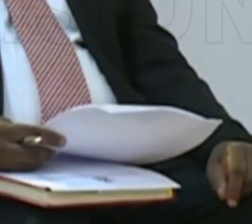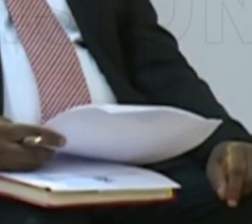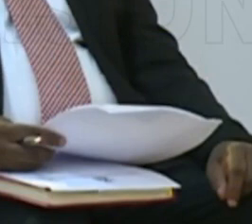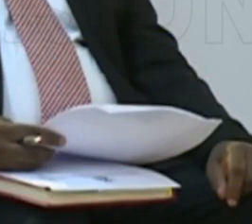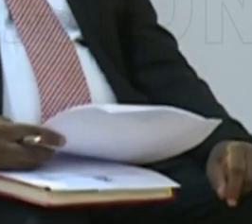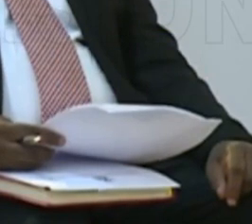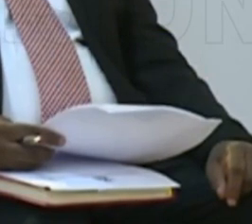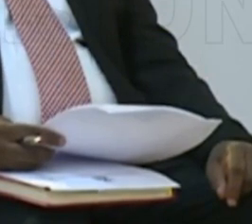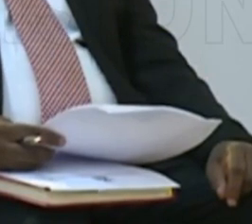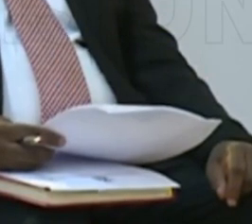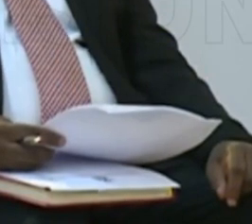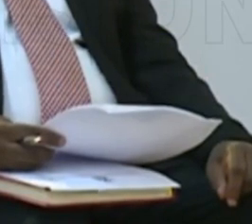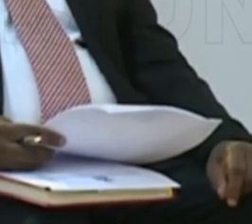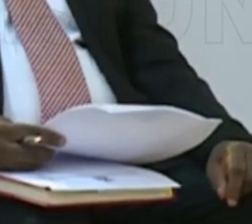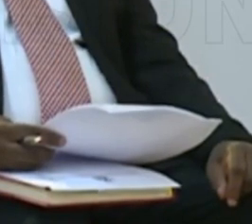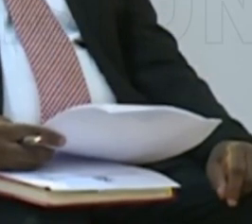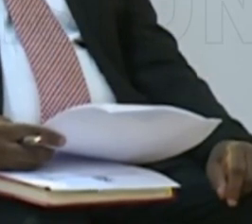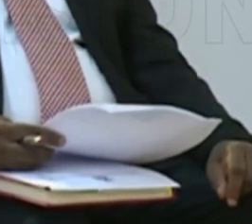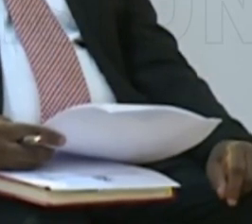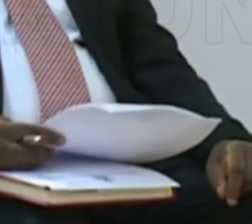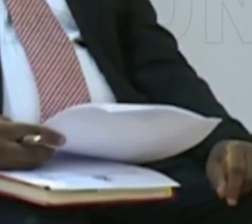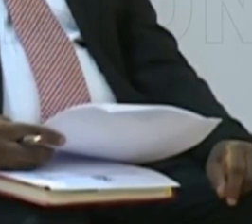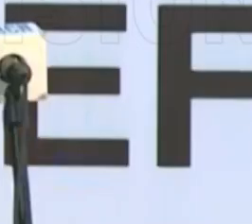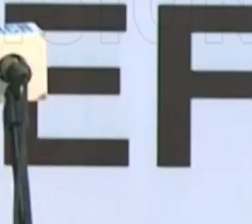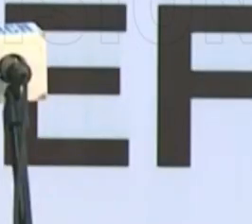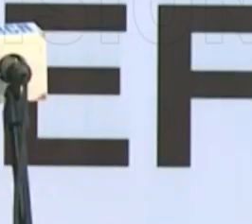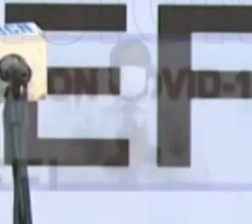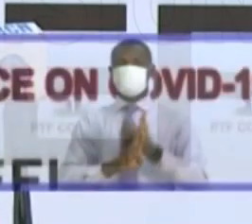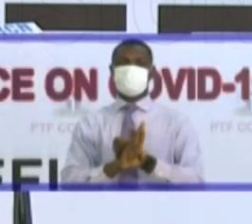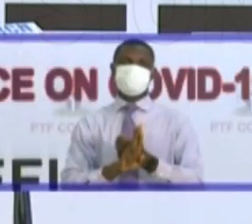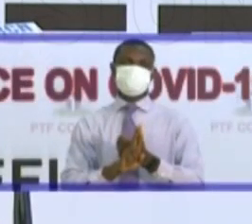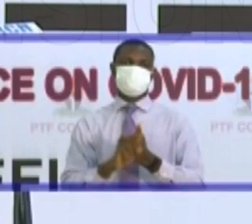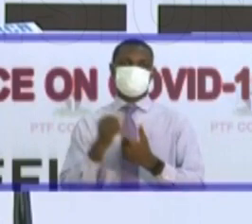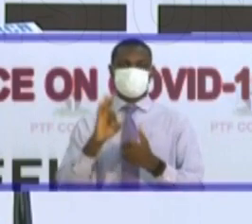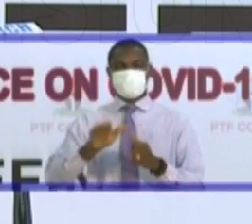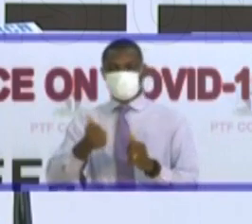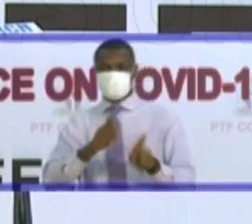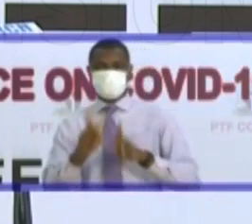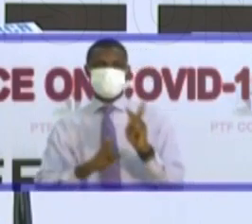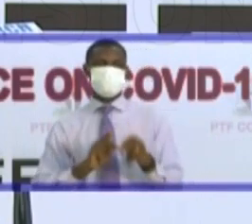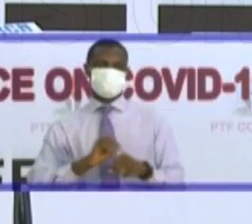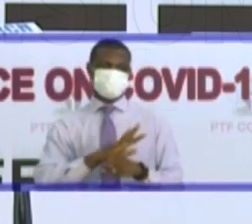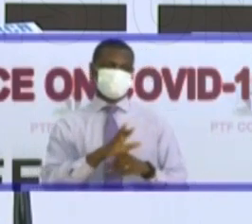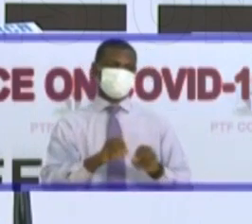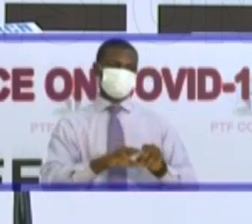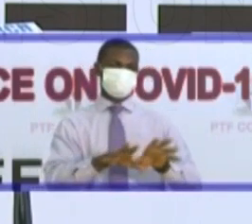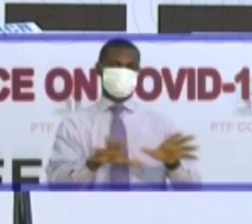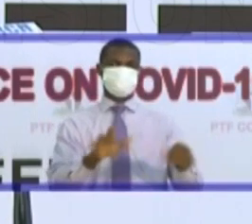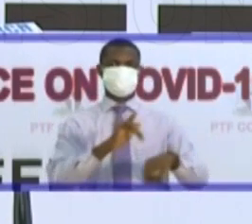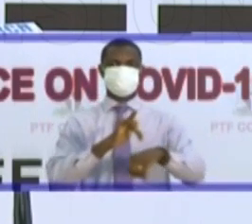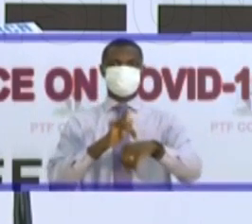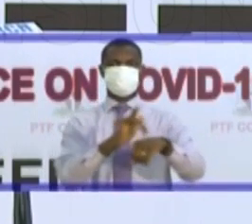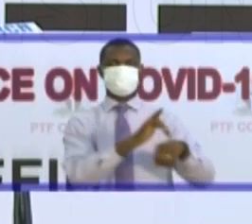This is to avoid the high risk of exposure of other persons in the course of transfer.